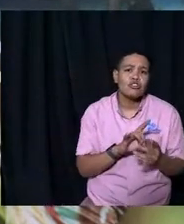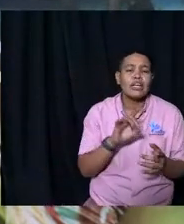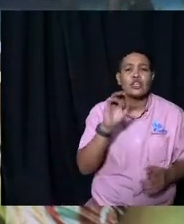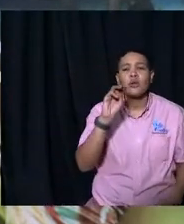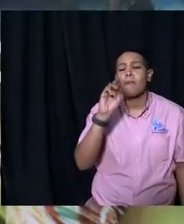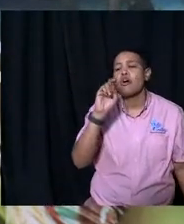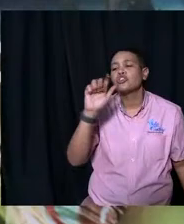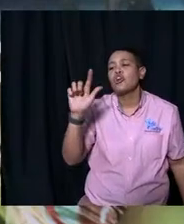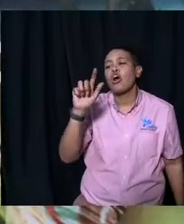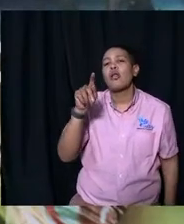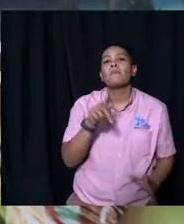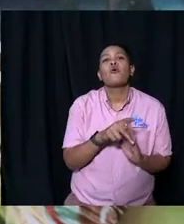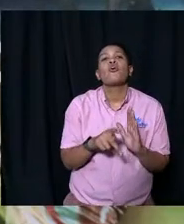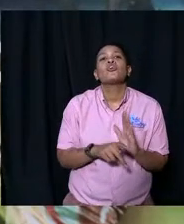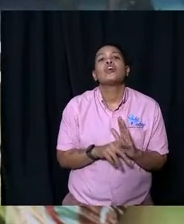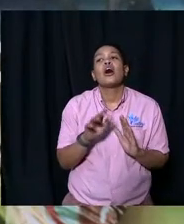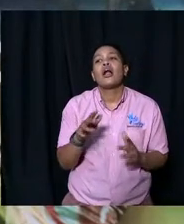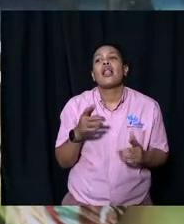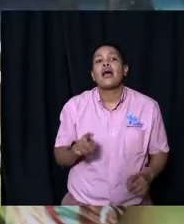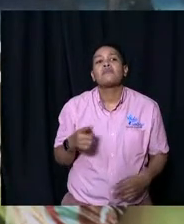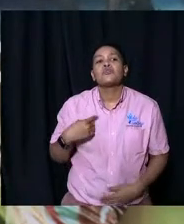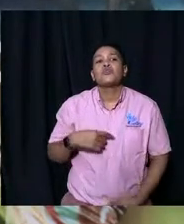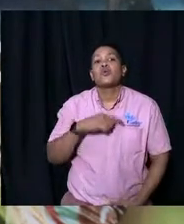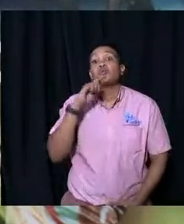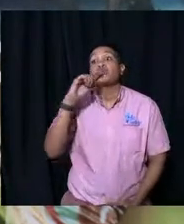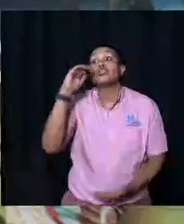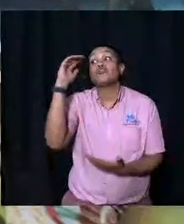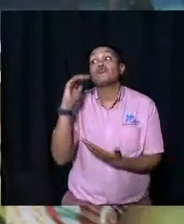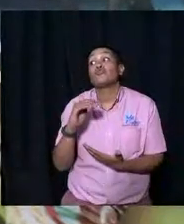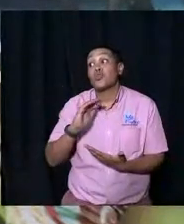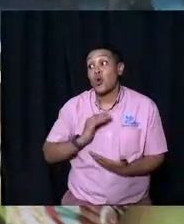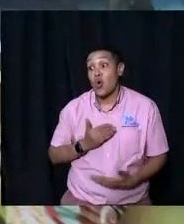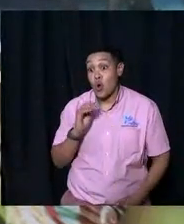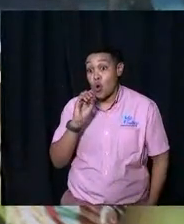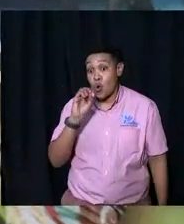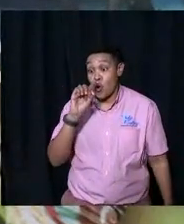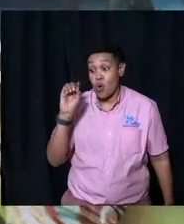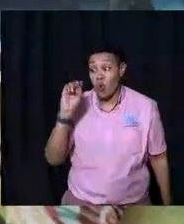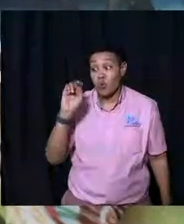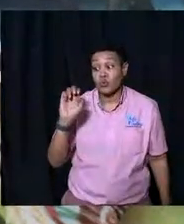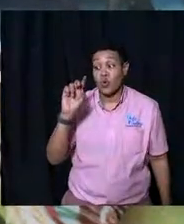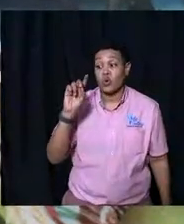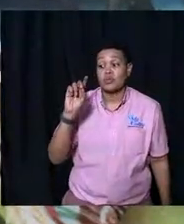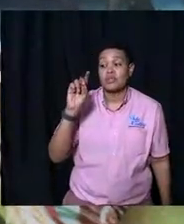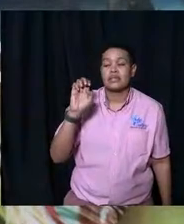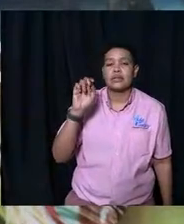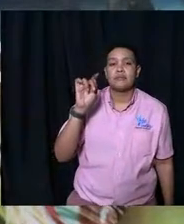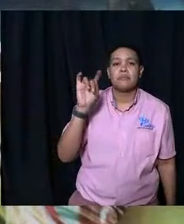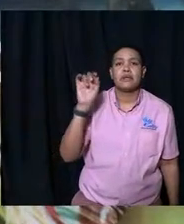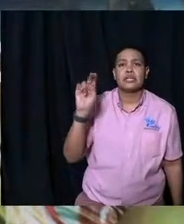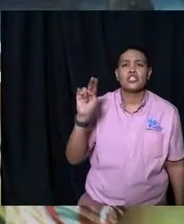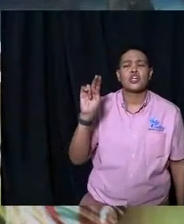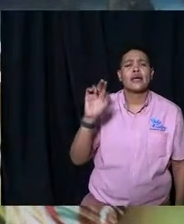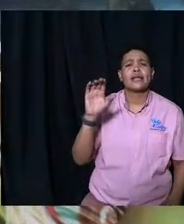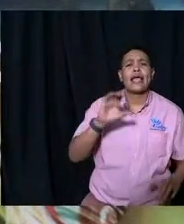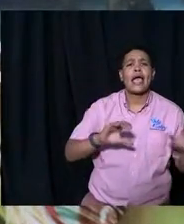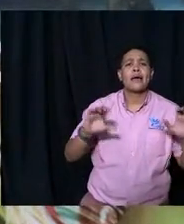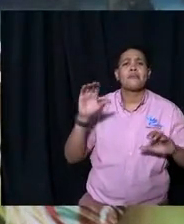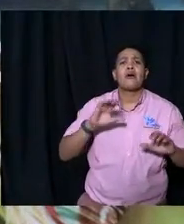Montreal Protocol. And so we have been reducing our ozone depletion